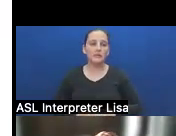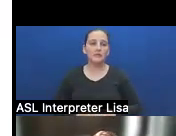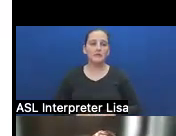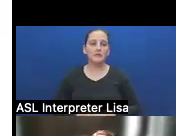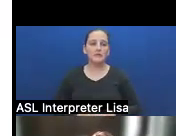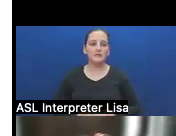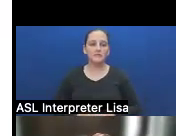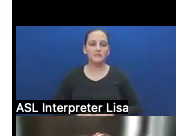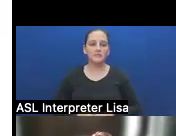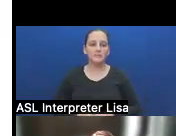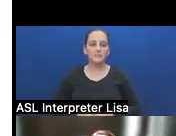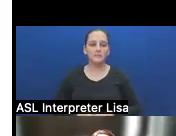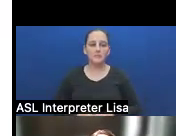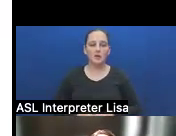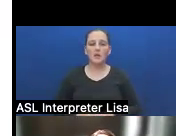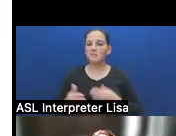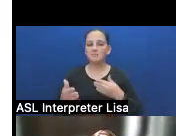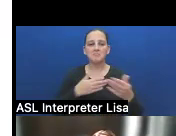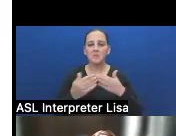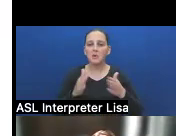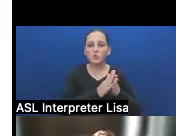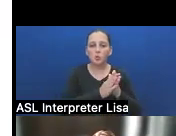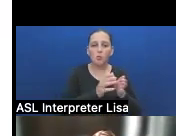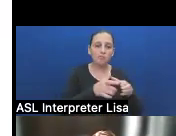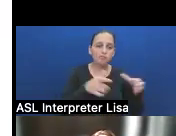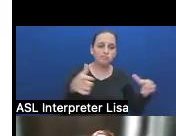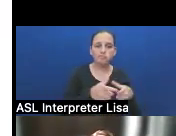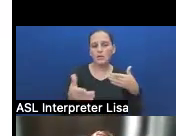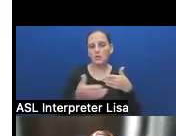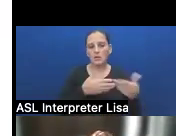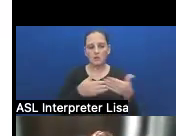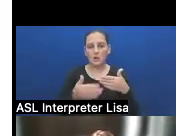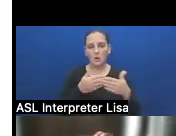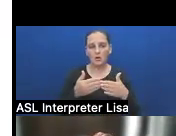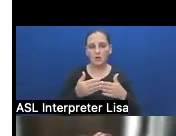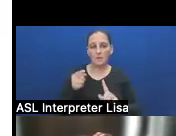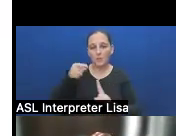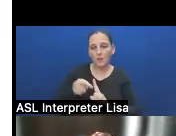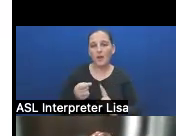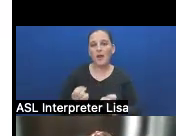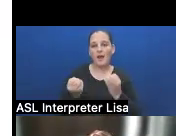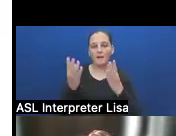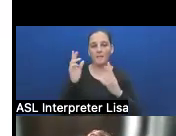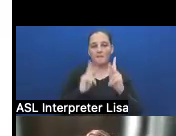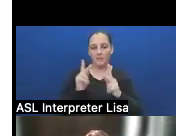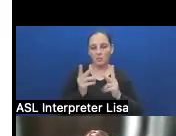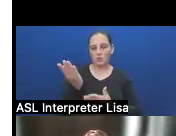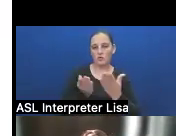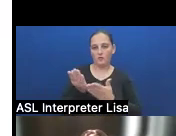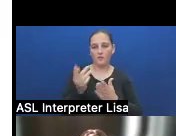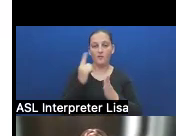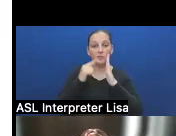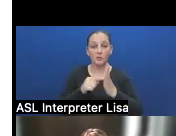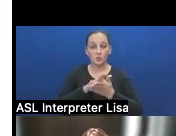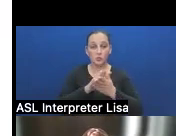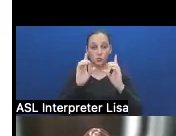It's not your school size, it's about your population you serve. So if you're a school district and